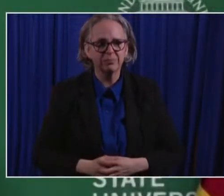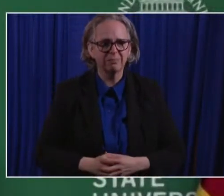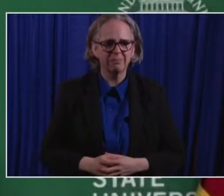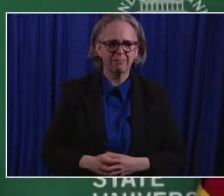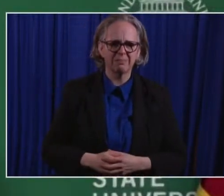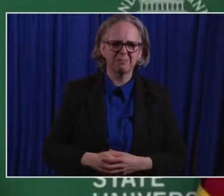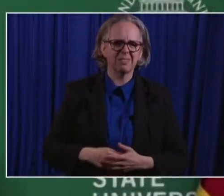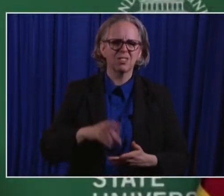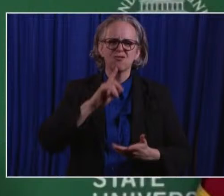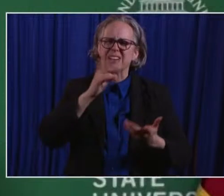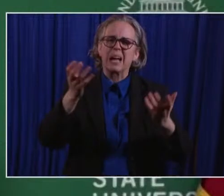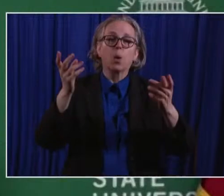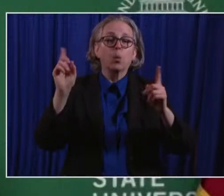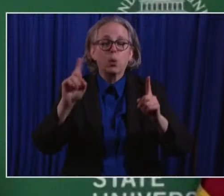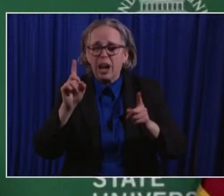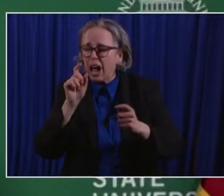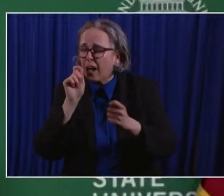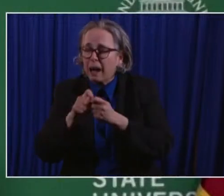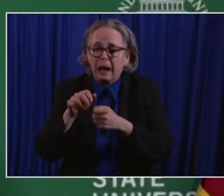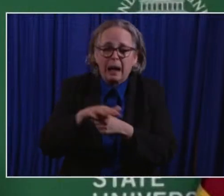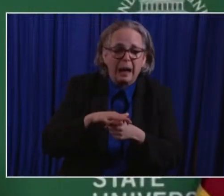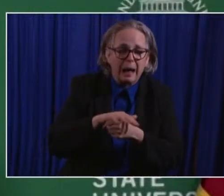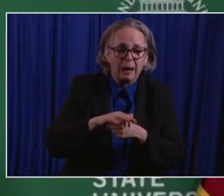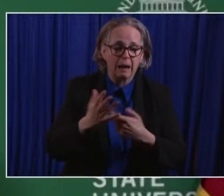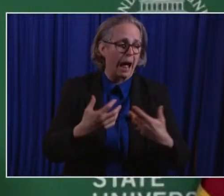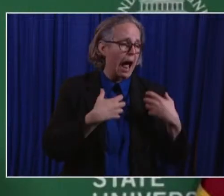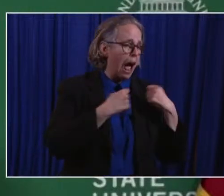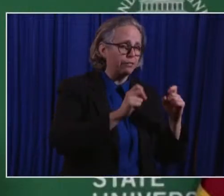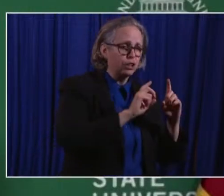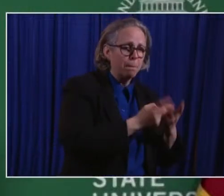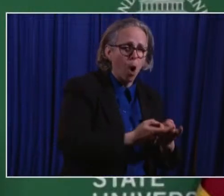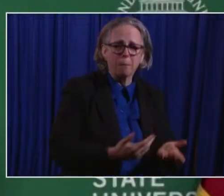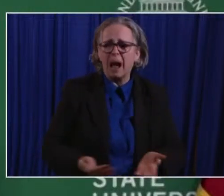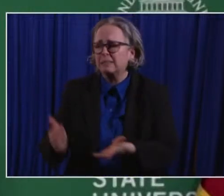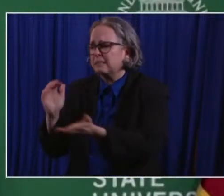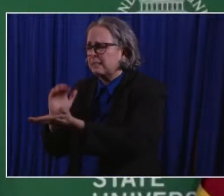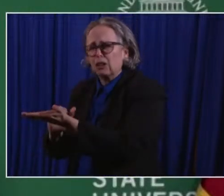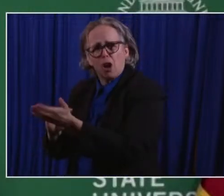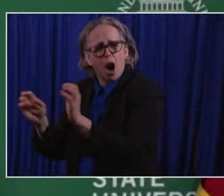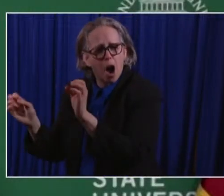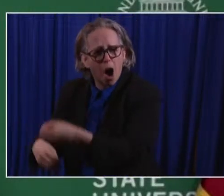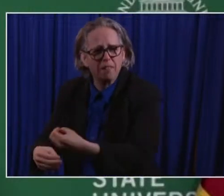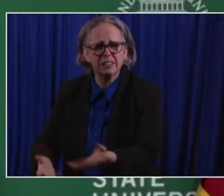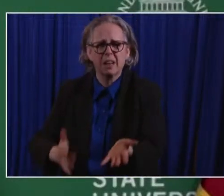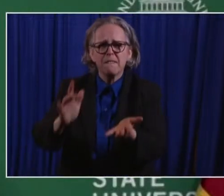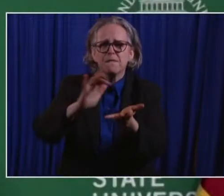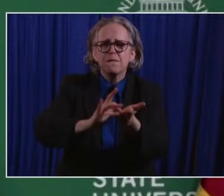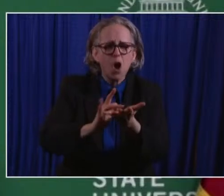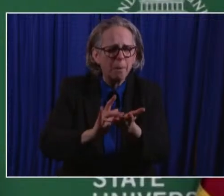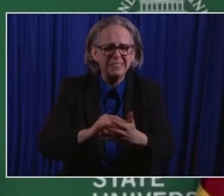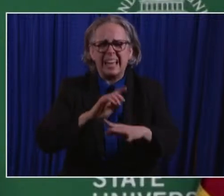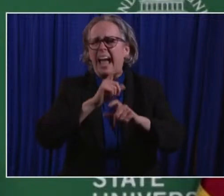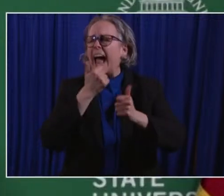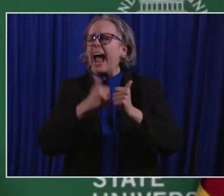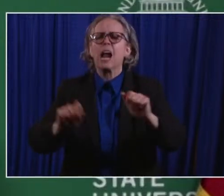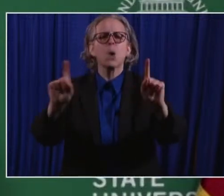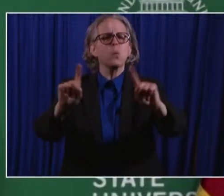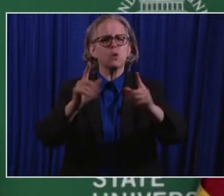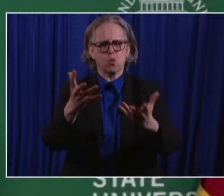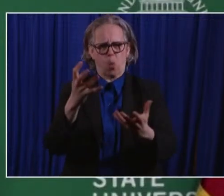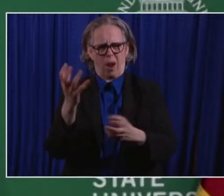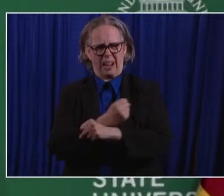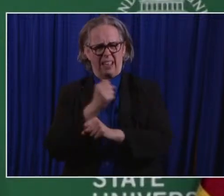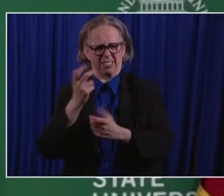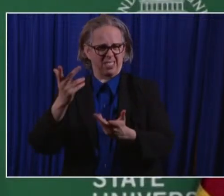offices, primary care physicians, fairly qualified health centers, and other retail partners. Right here in Cuyahoga County,